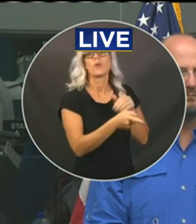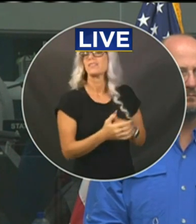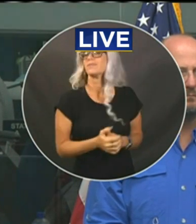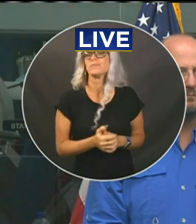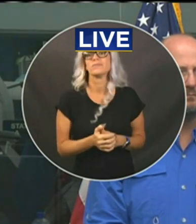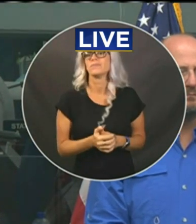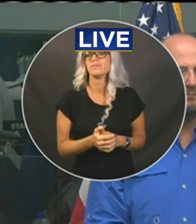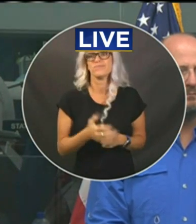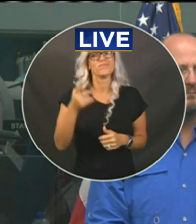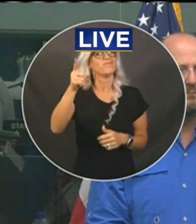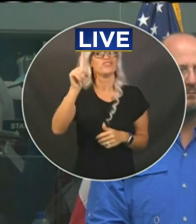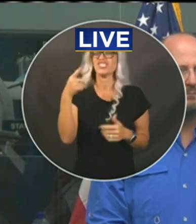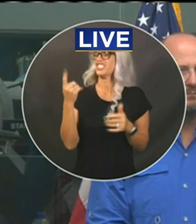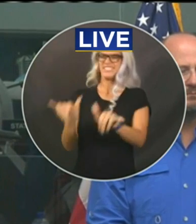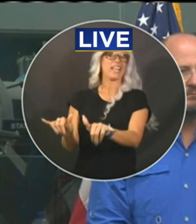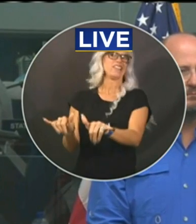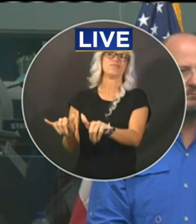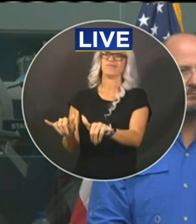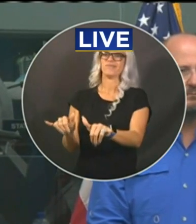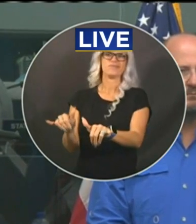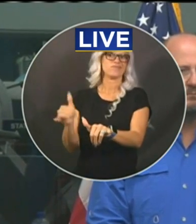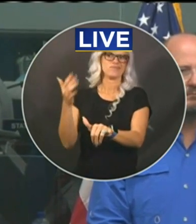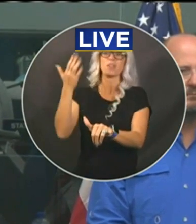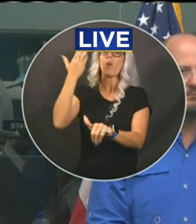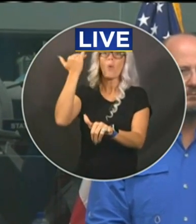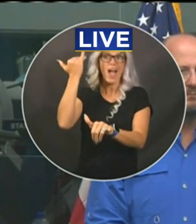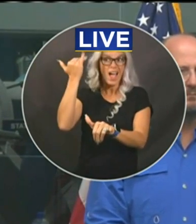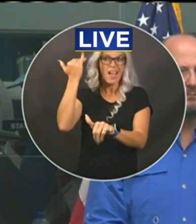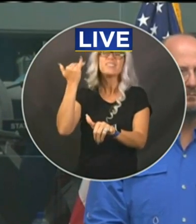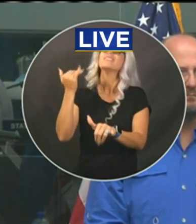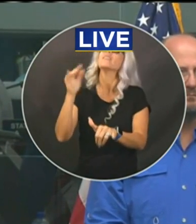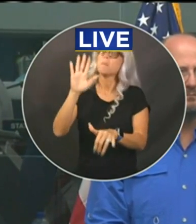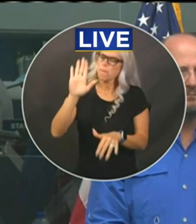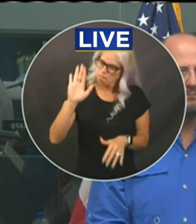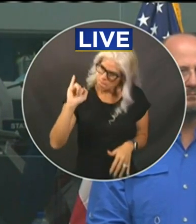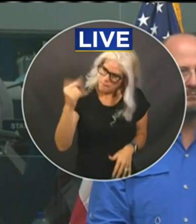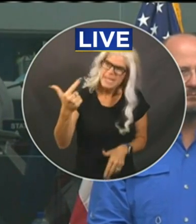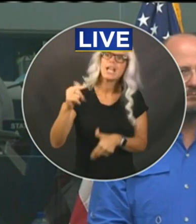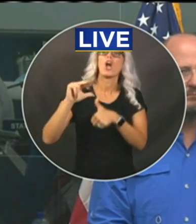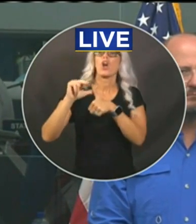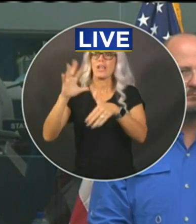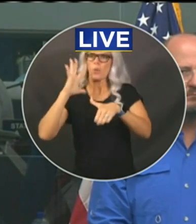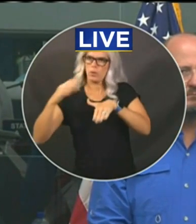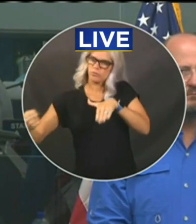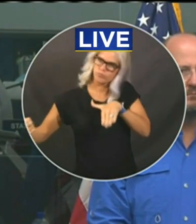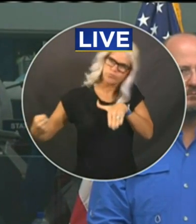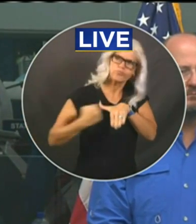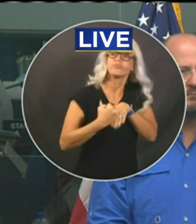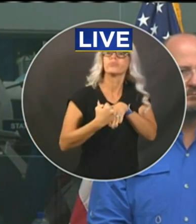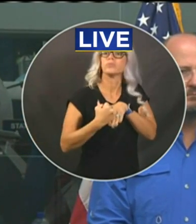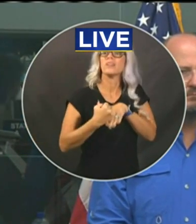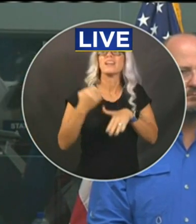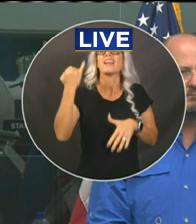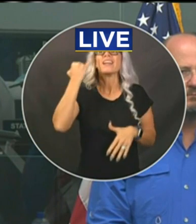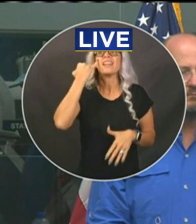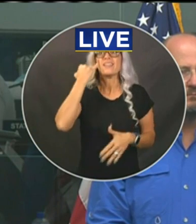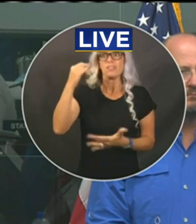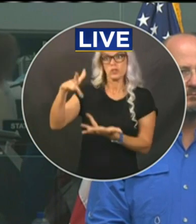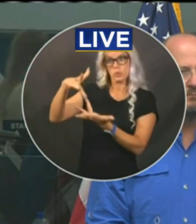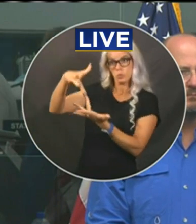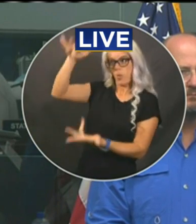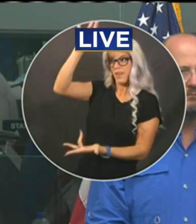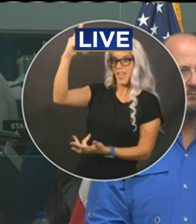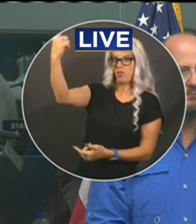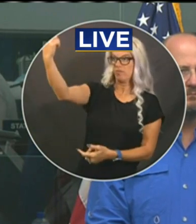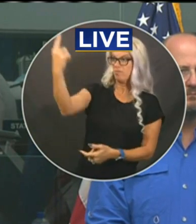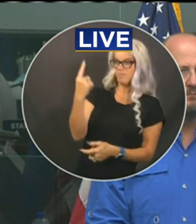powerful storm that should be treated like you would treat if a tornado was approaching your home. If you're out on the roads,